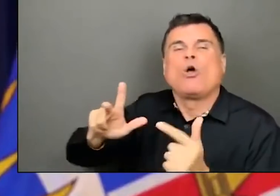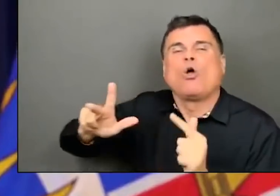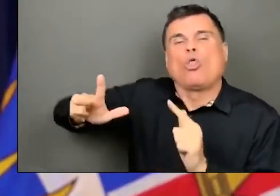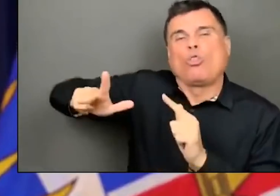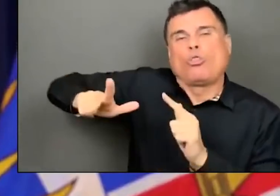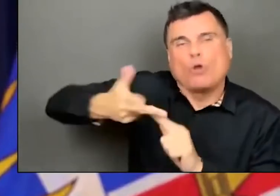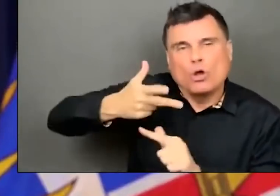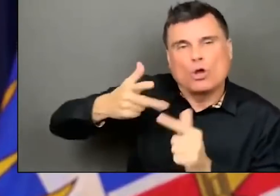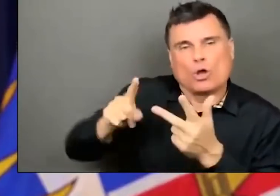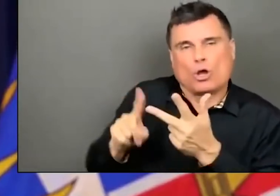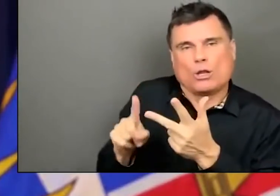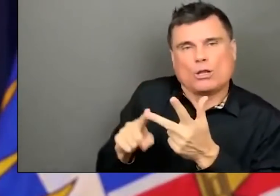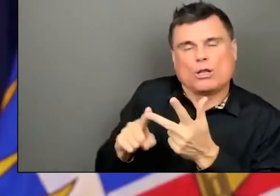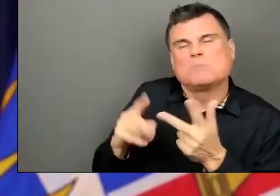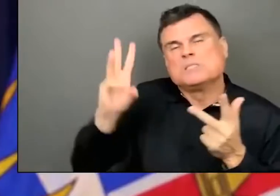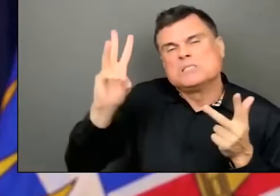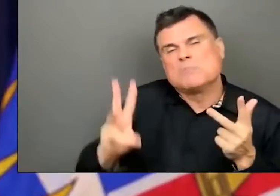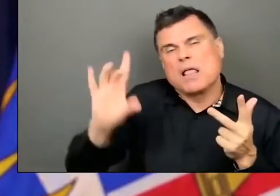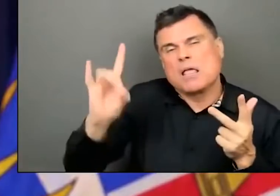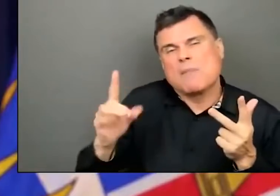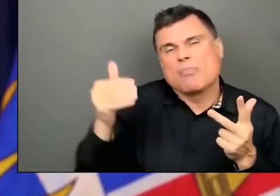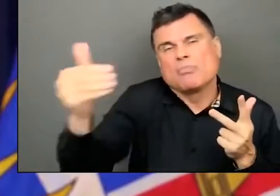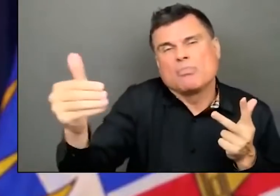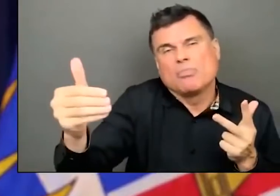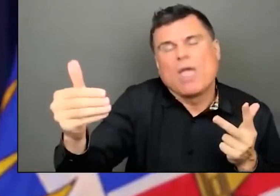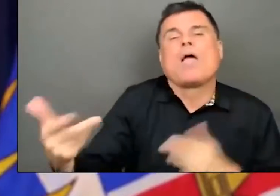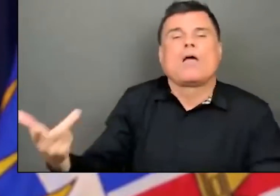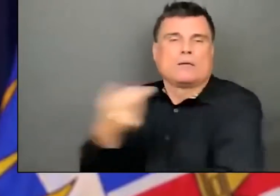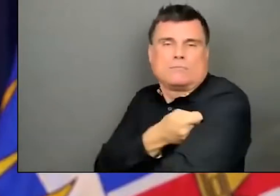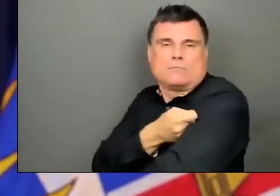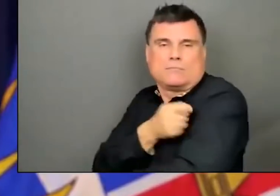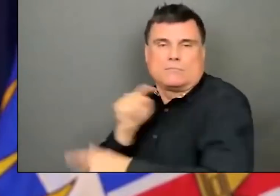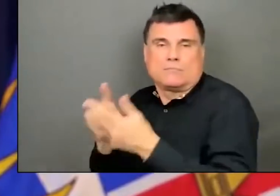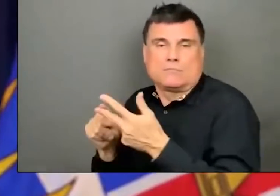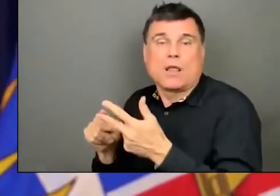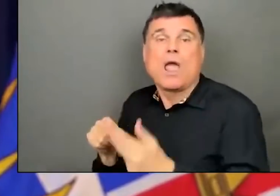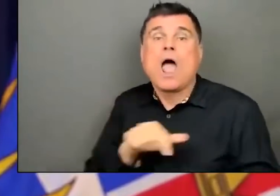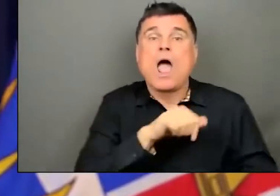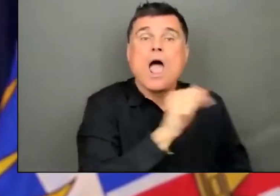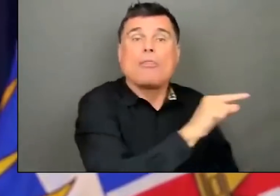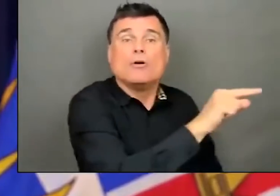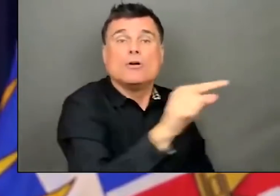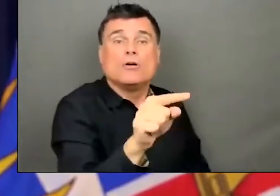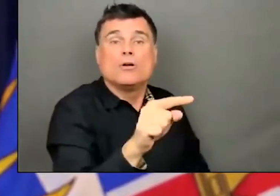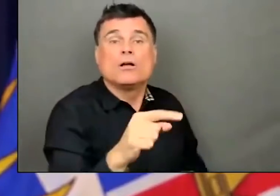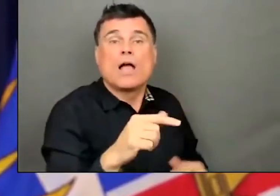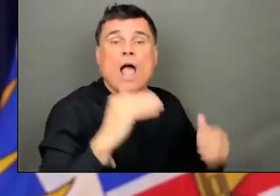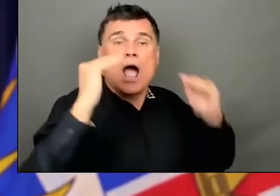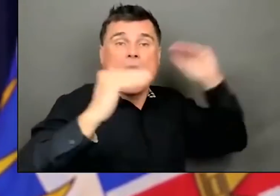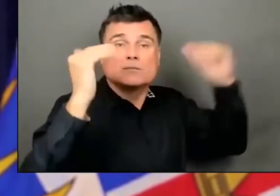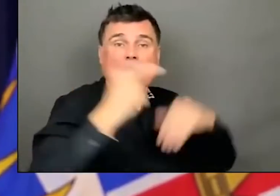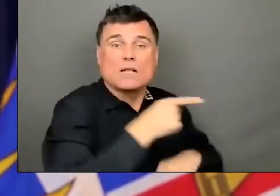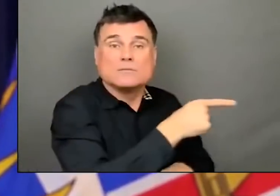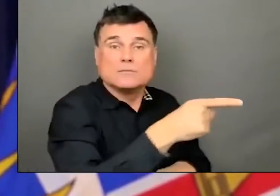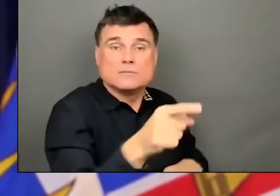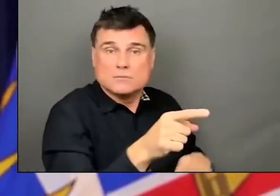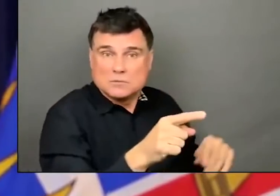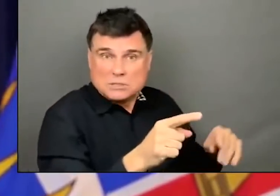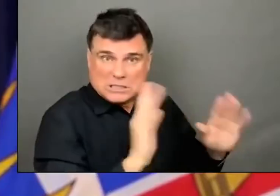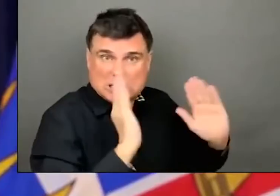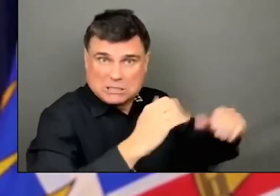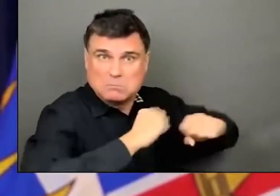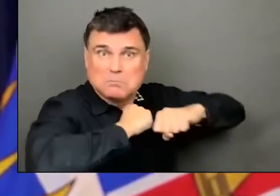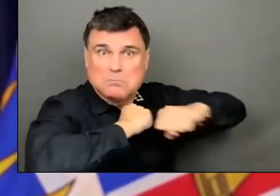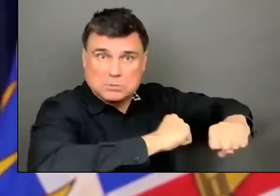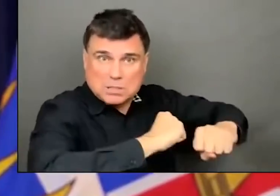than other healthy adults in the community where we know there's very good, strong protection that's lasting well. So those